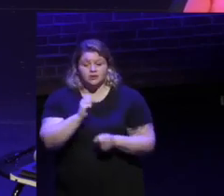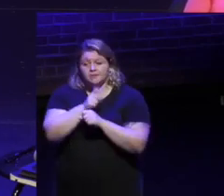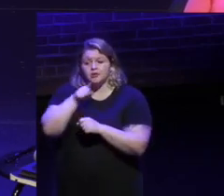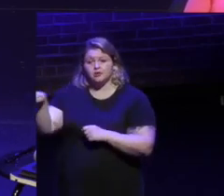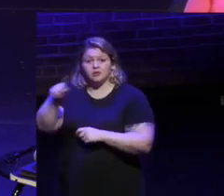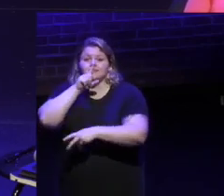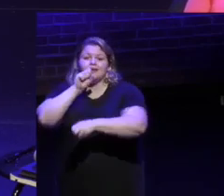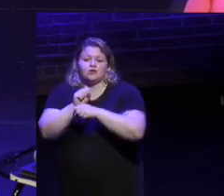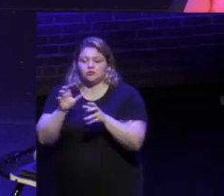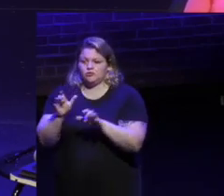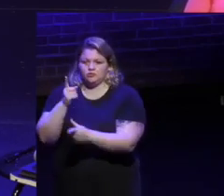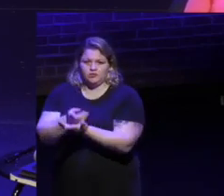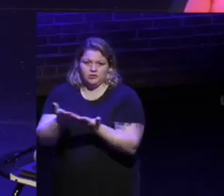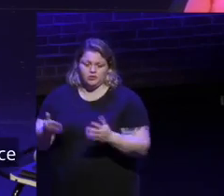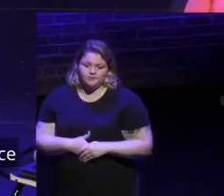presenting that.